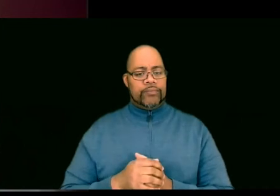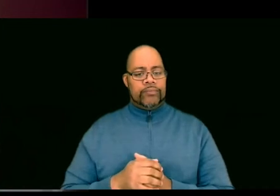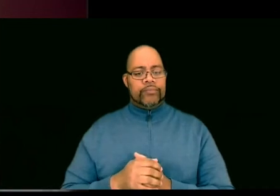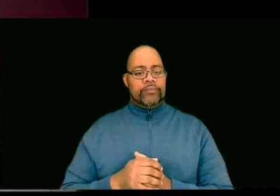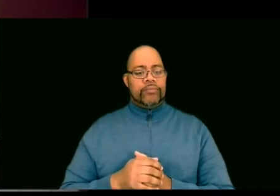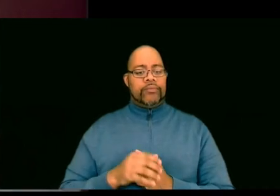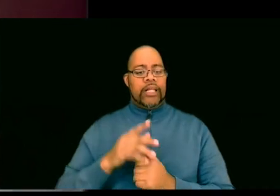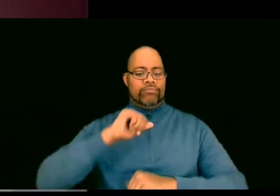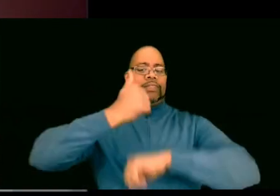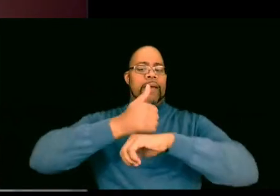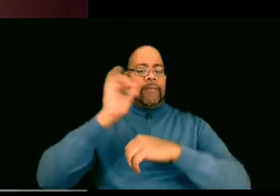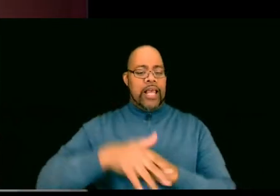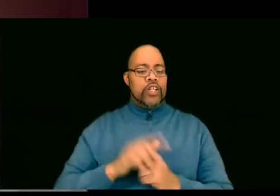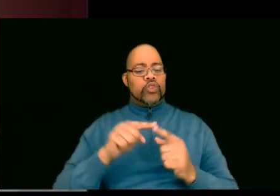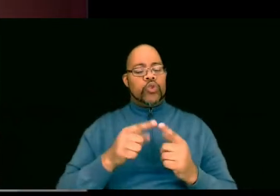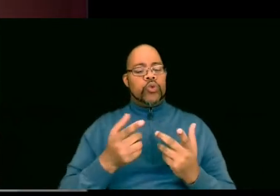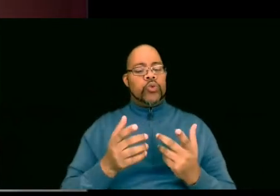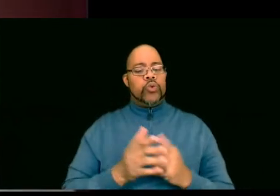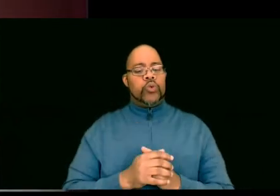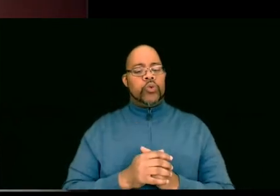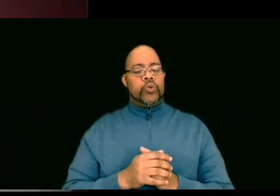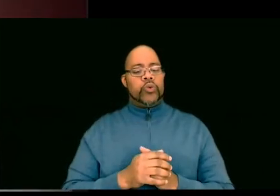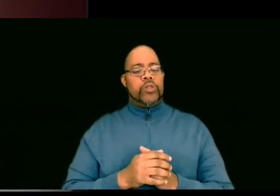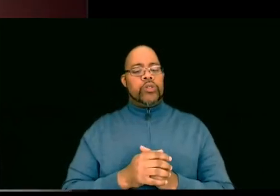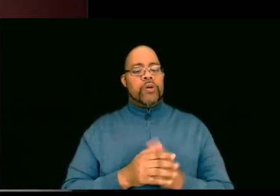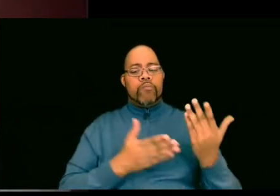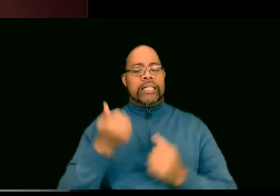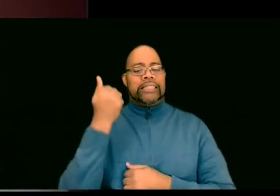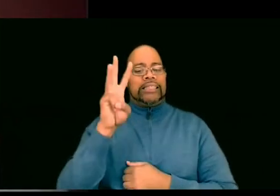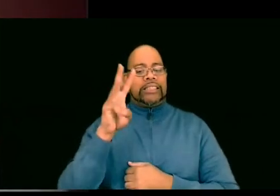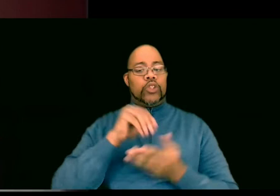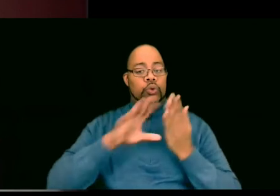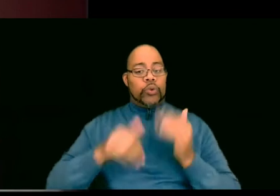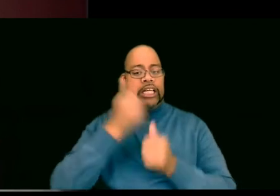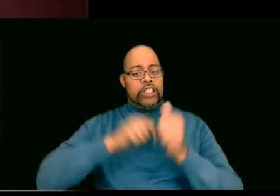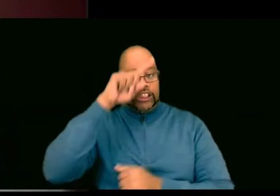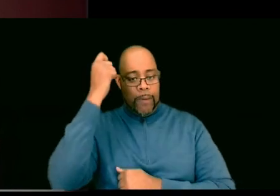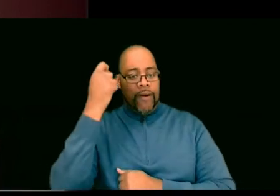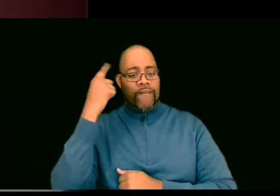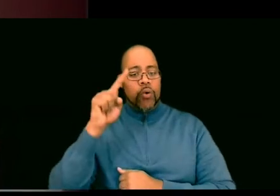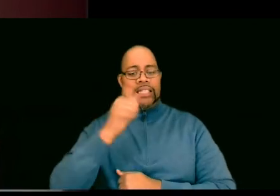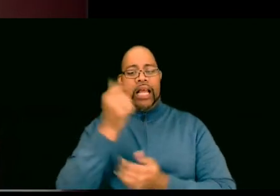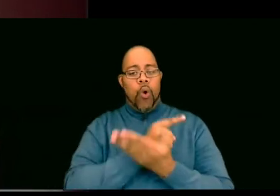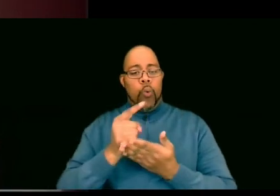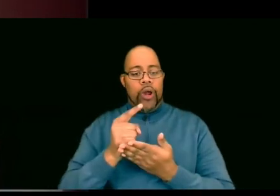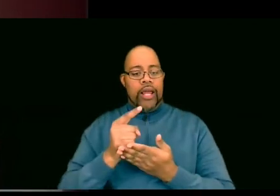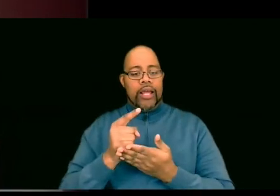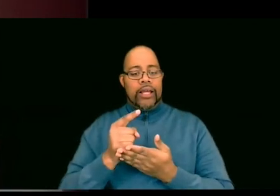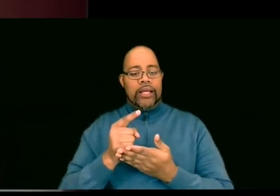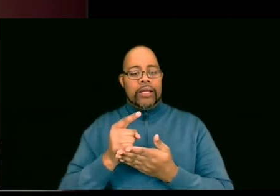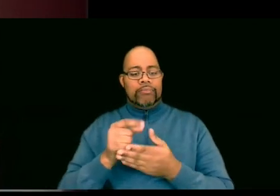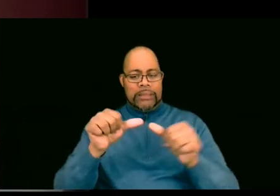of in the founding of that, to bring 16 students each summer for a